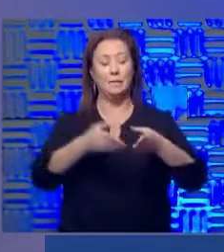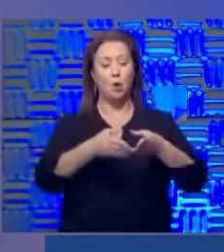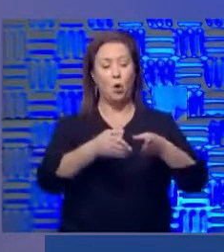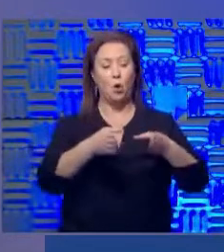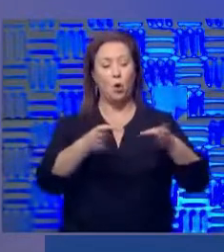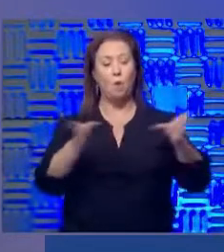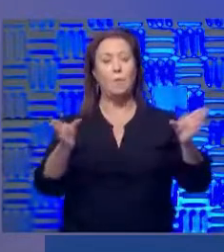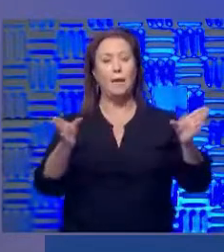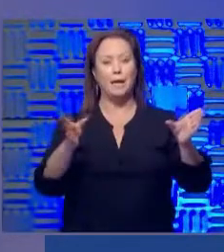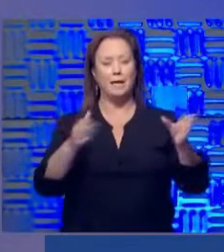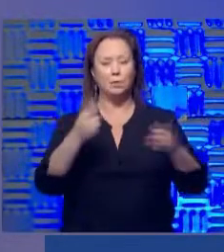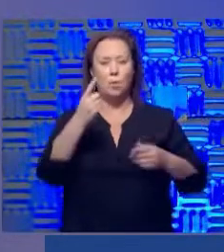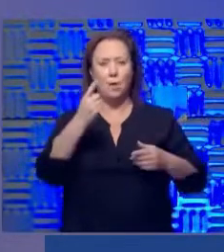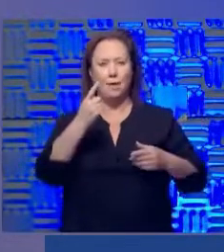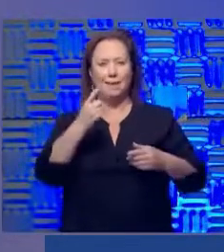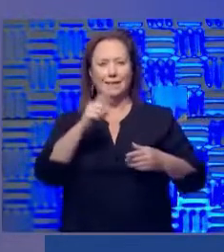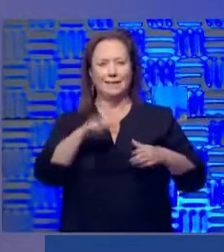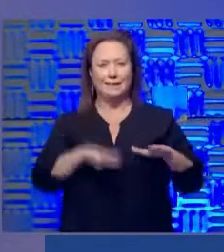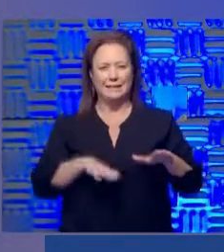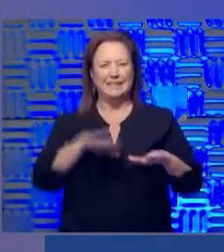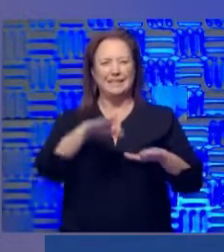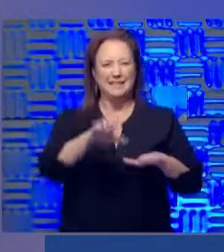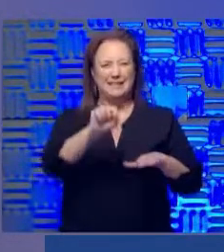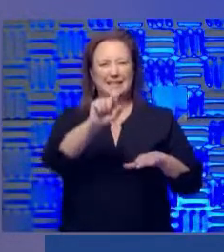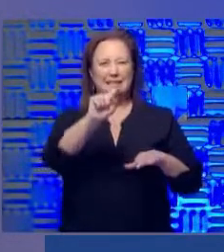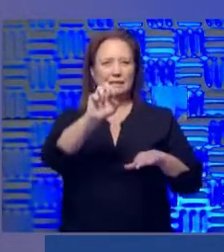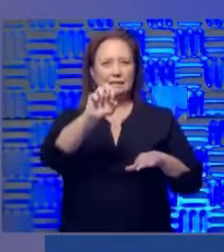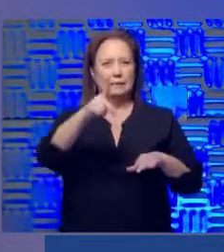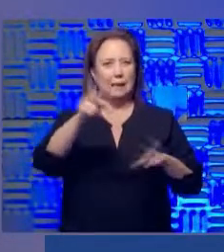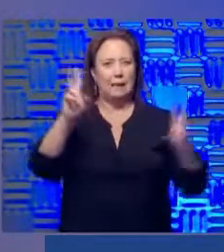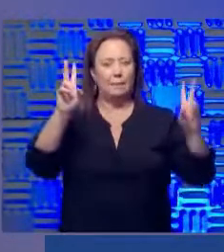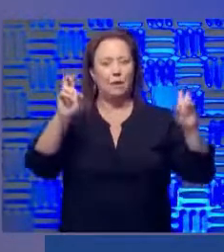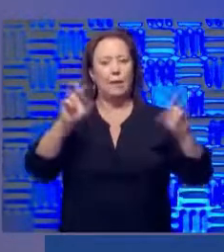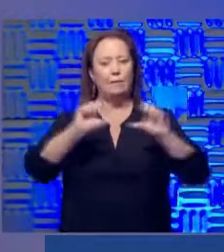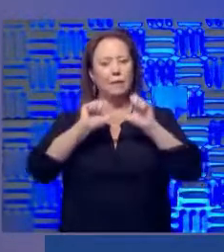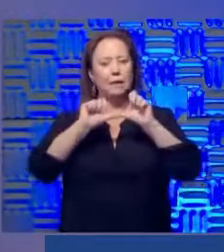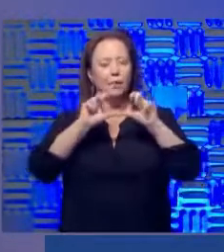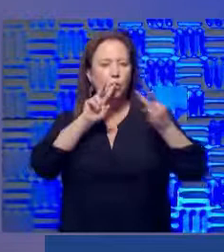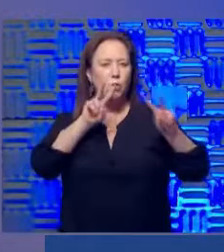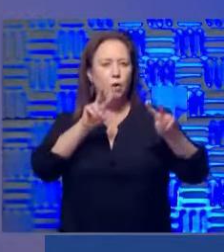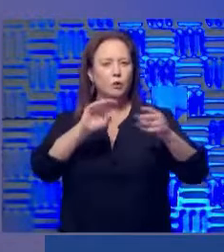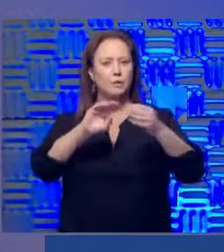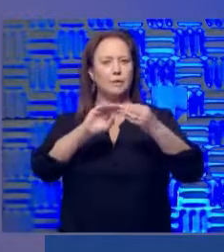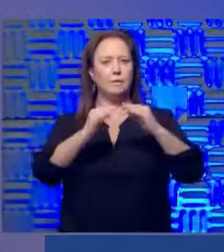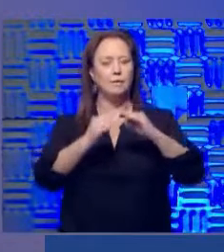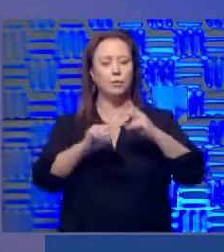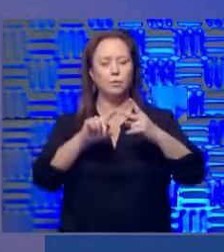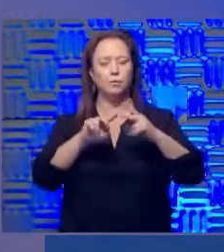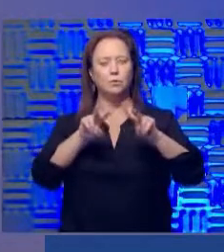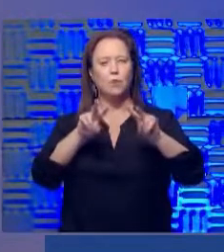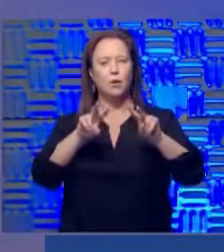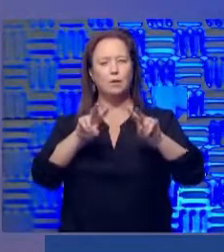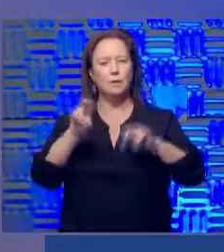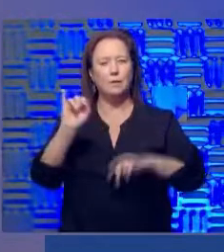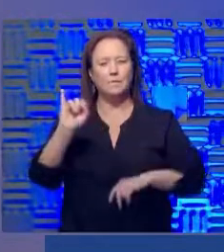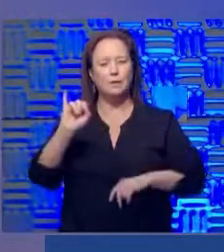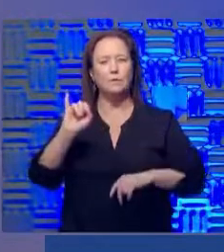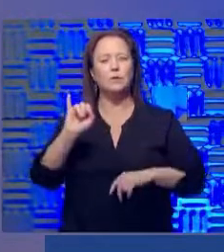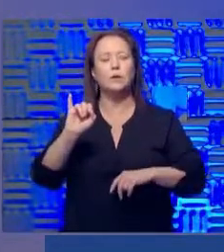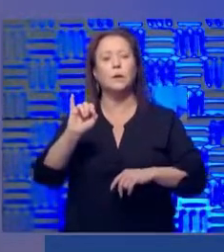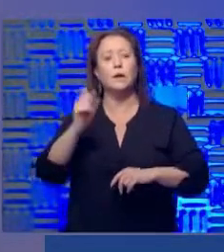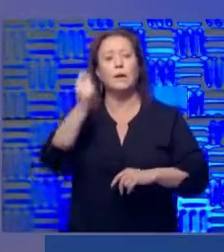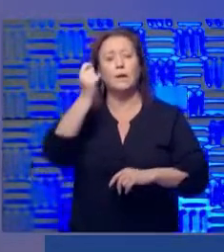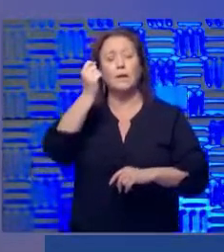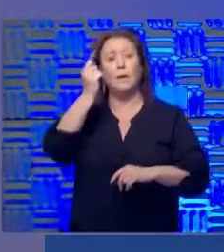go one step at a time. We have to continue to see what the numbers are, what the infections are. Understand the place that